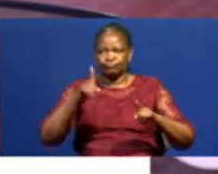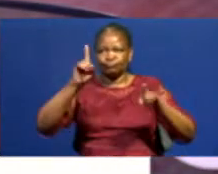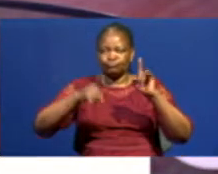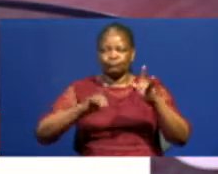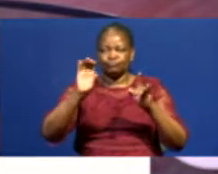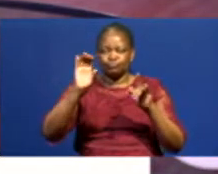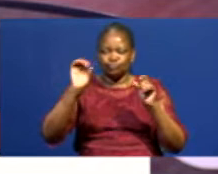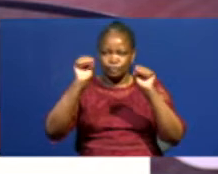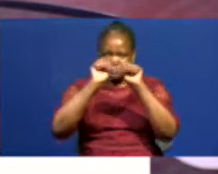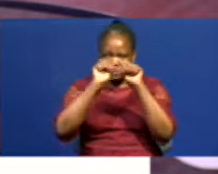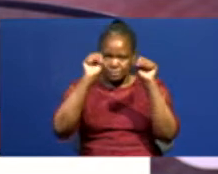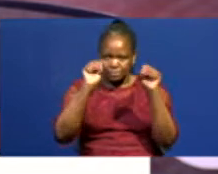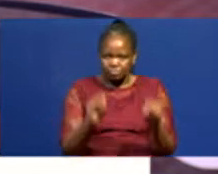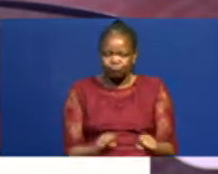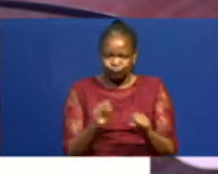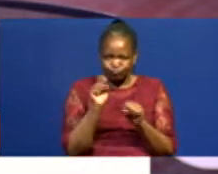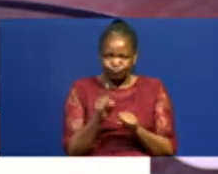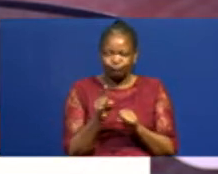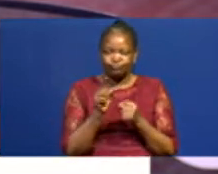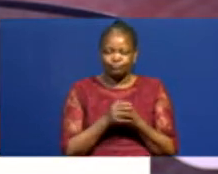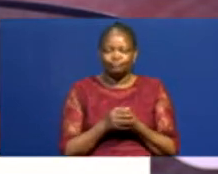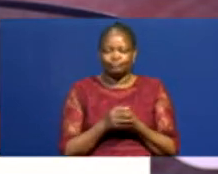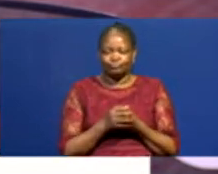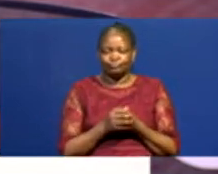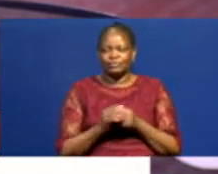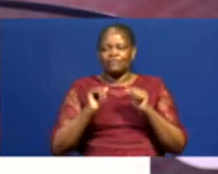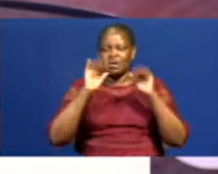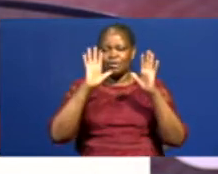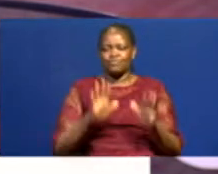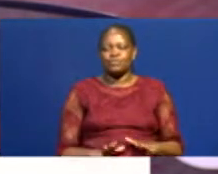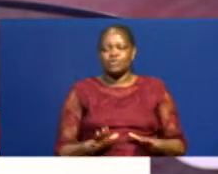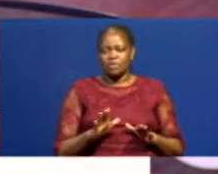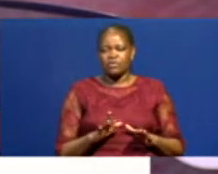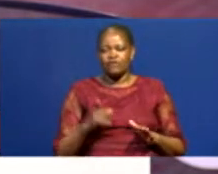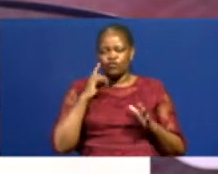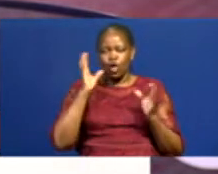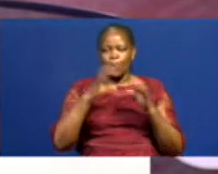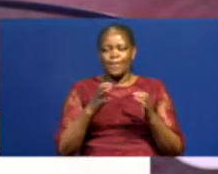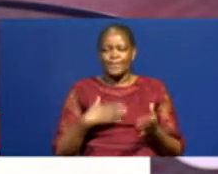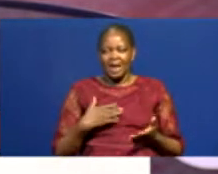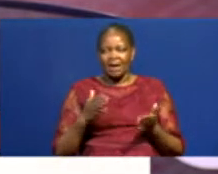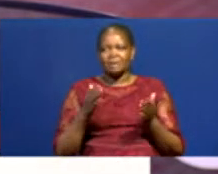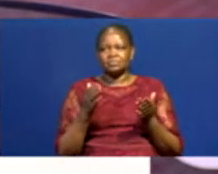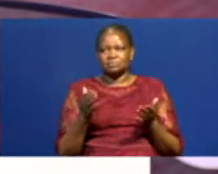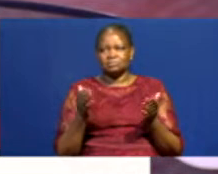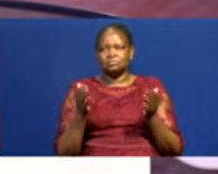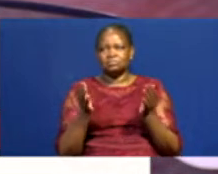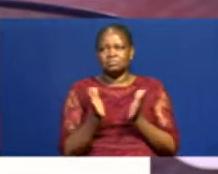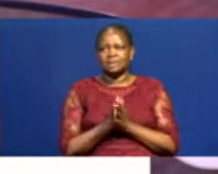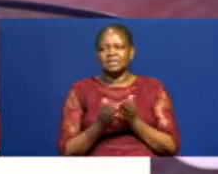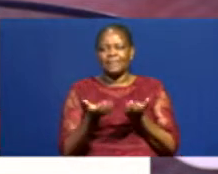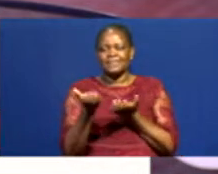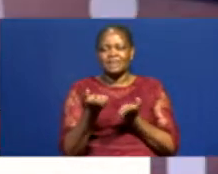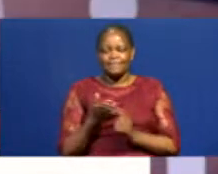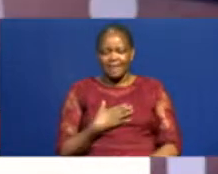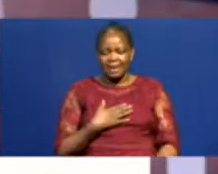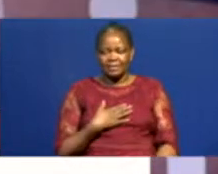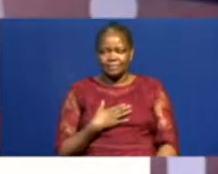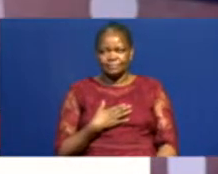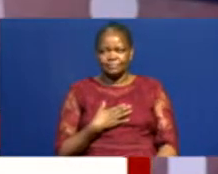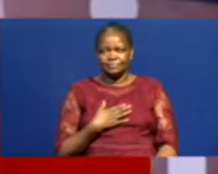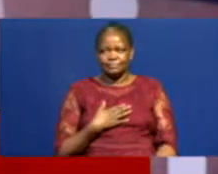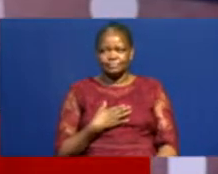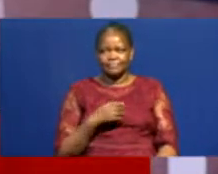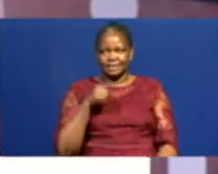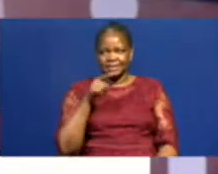ecosystem is a prerequisite for the survival of our communities and by extension, our businesses. And it